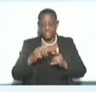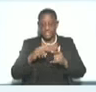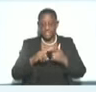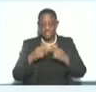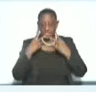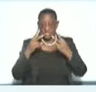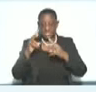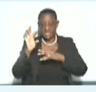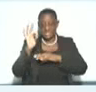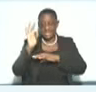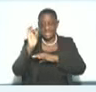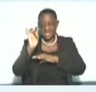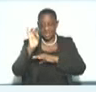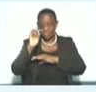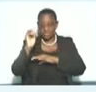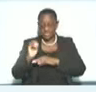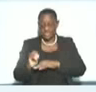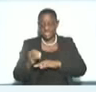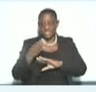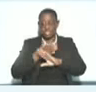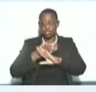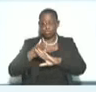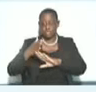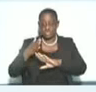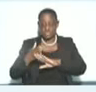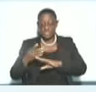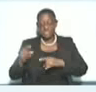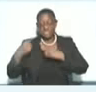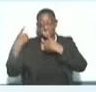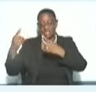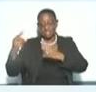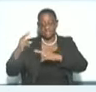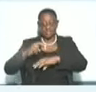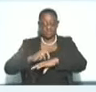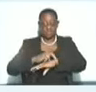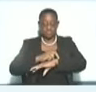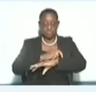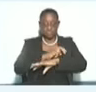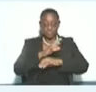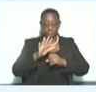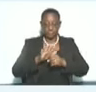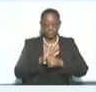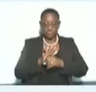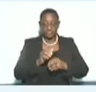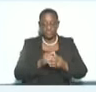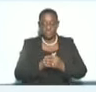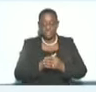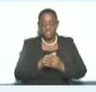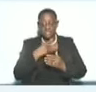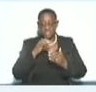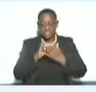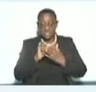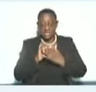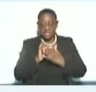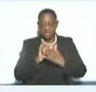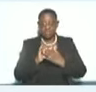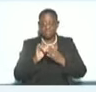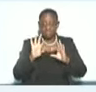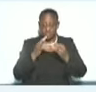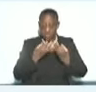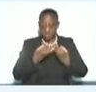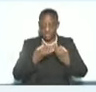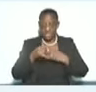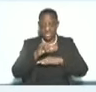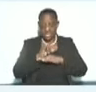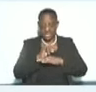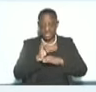a 98% increase over the pre-pandemic numbers recorded in 2019. Additionally, Family Island arrivals also